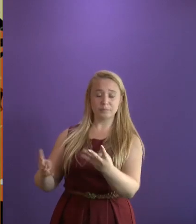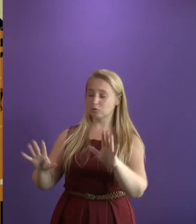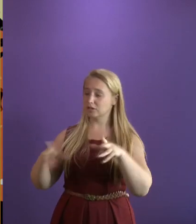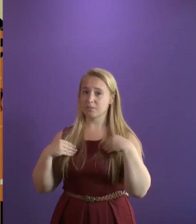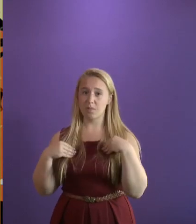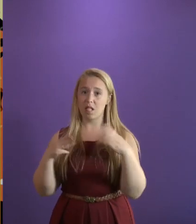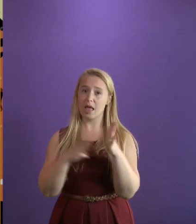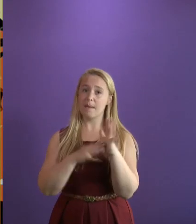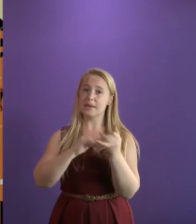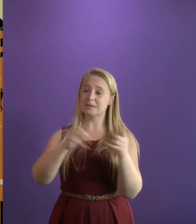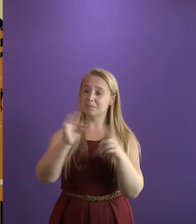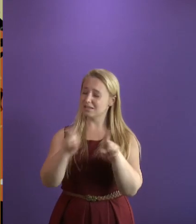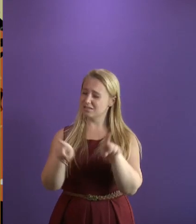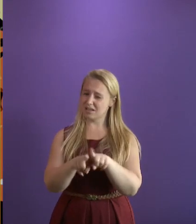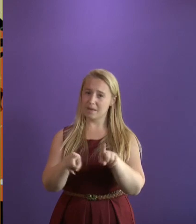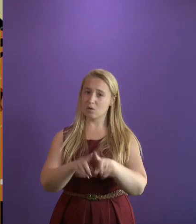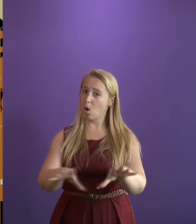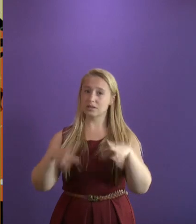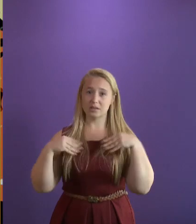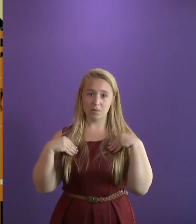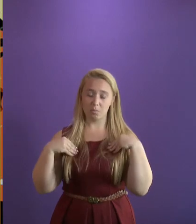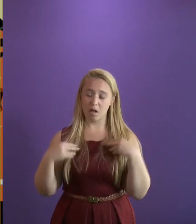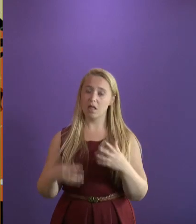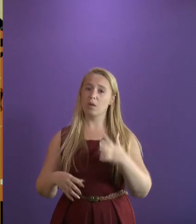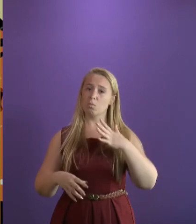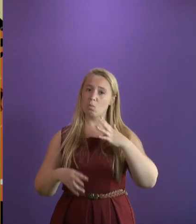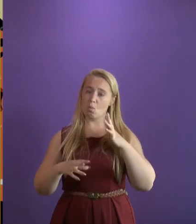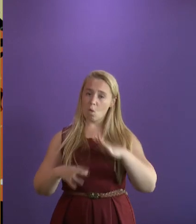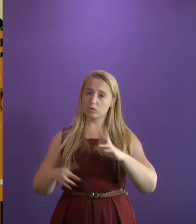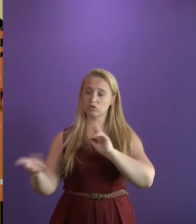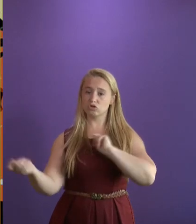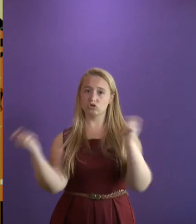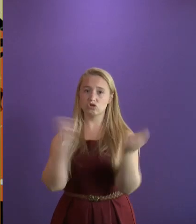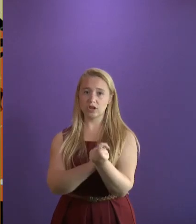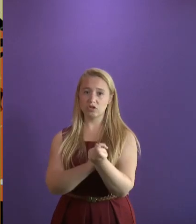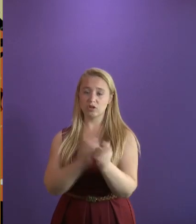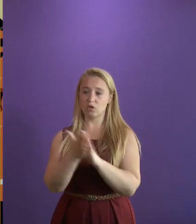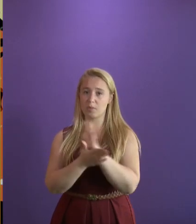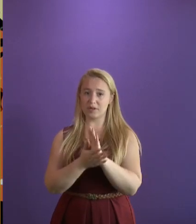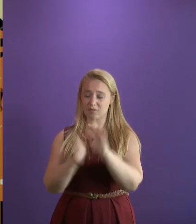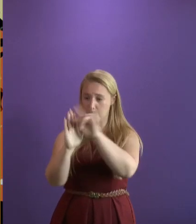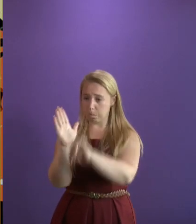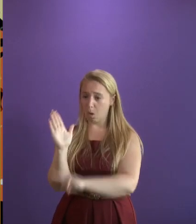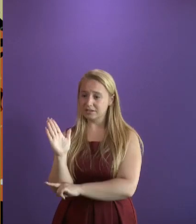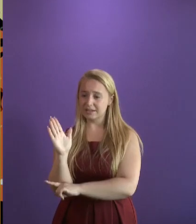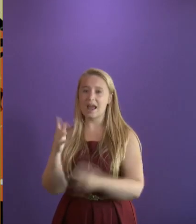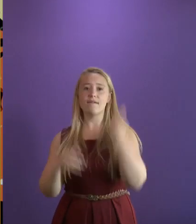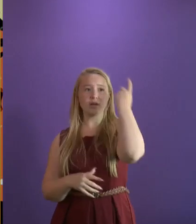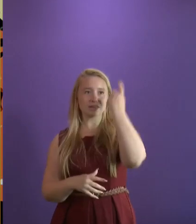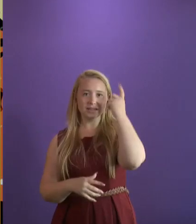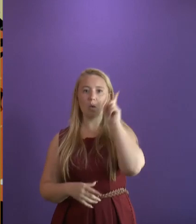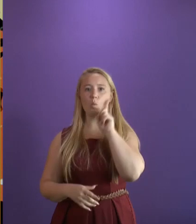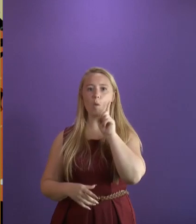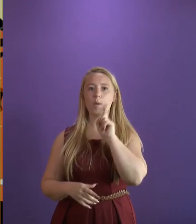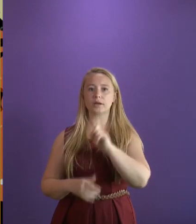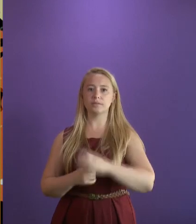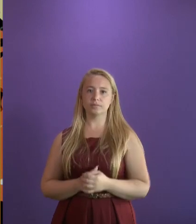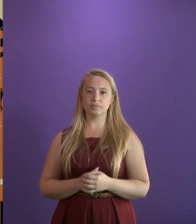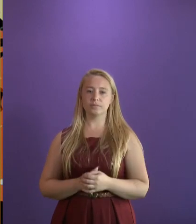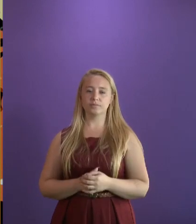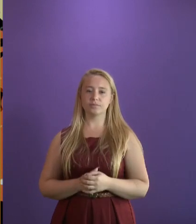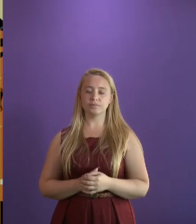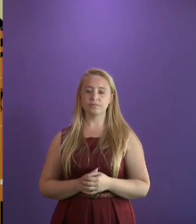find it unacceptable, and we're going to make sure we can change that, that women are considered at every step in our policy making process.